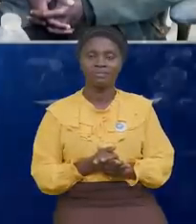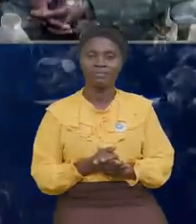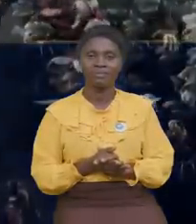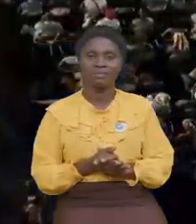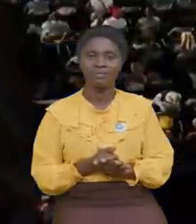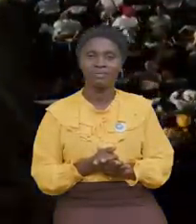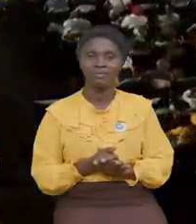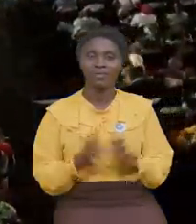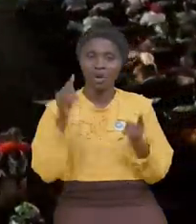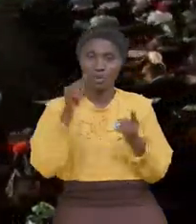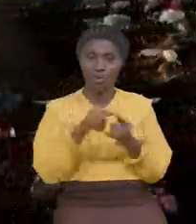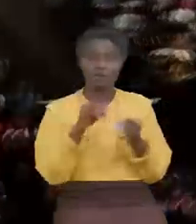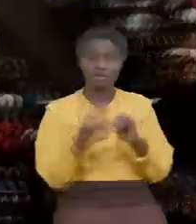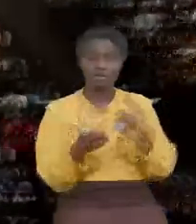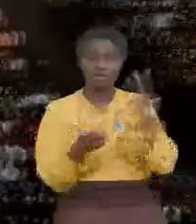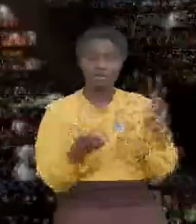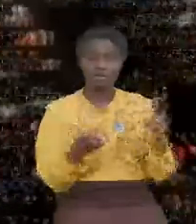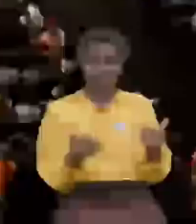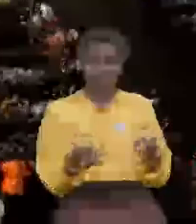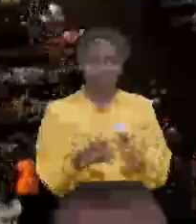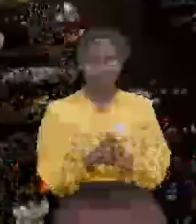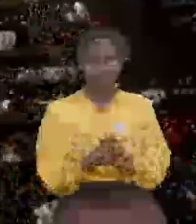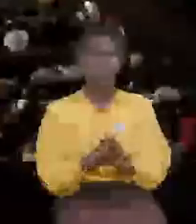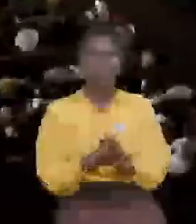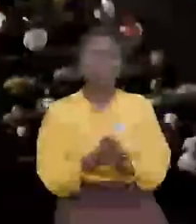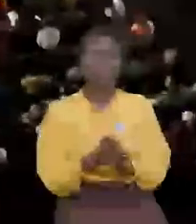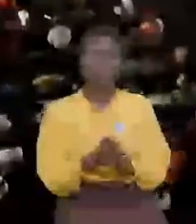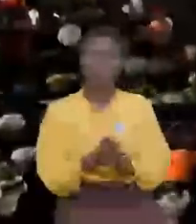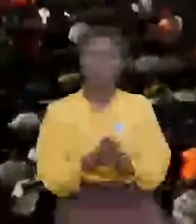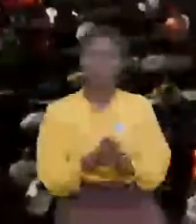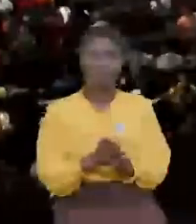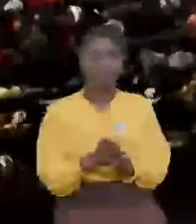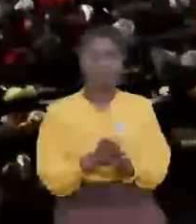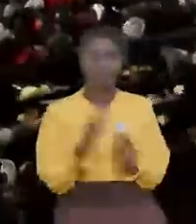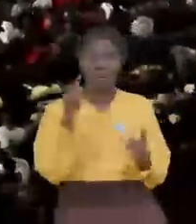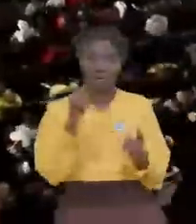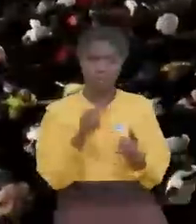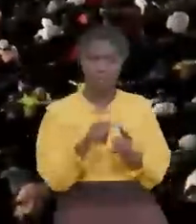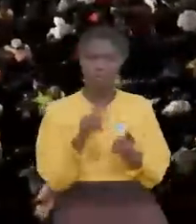Point number two now. We're looking at point